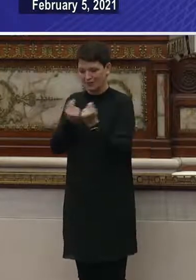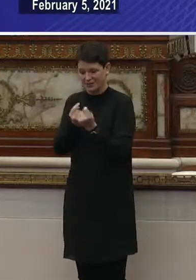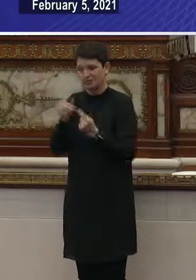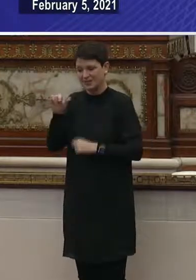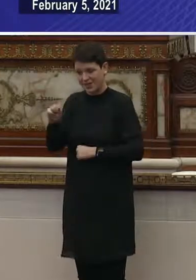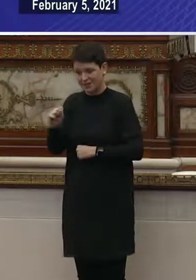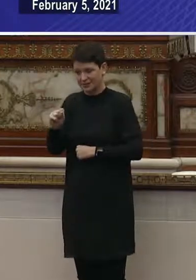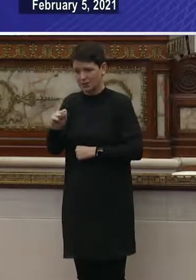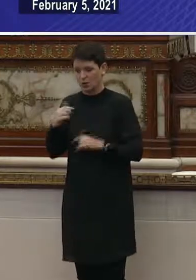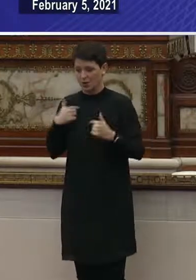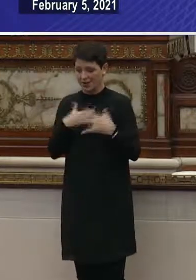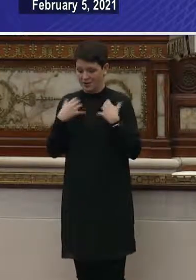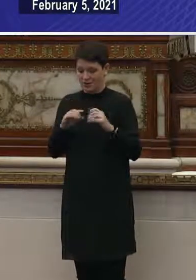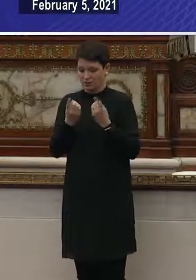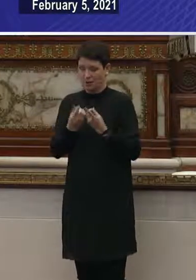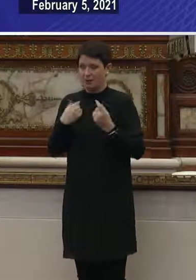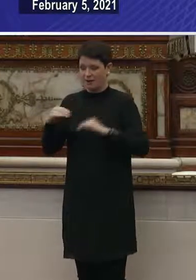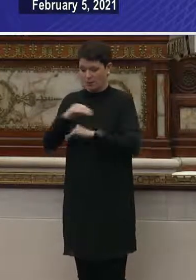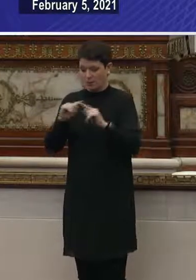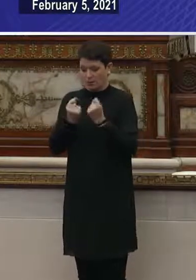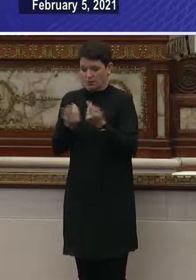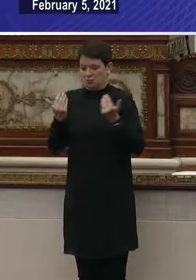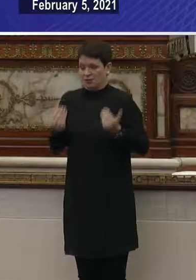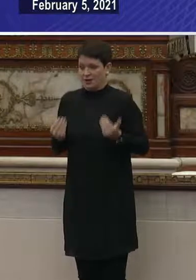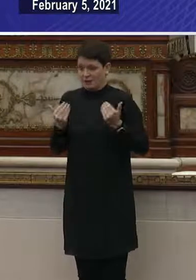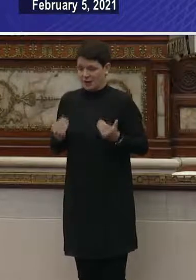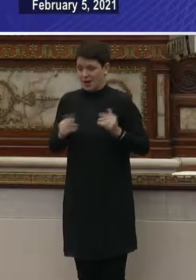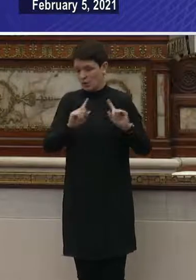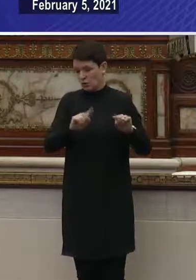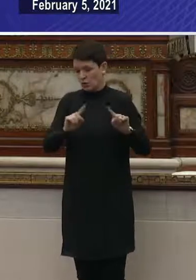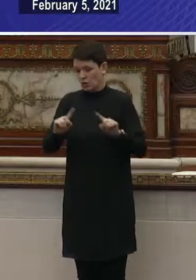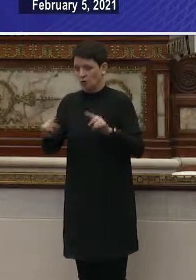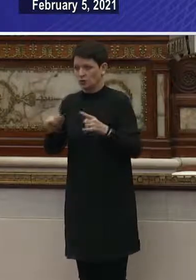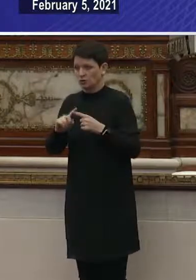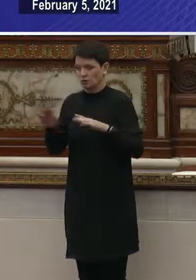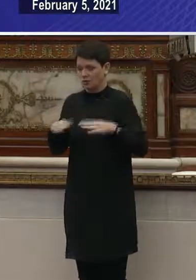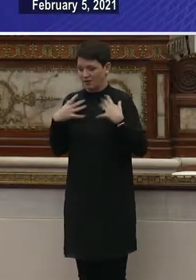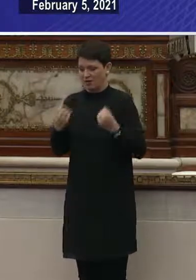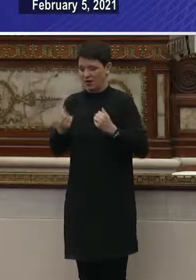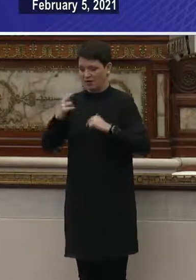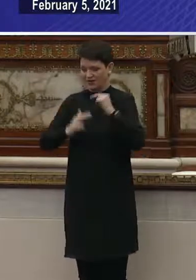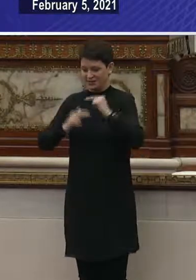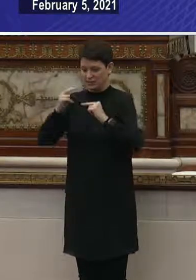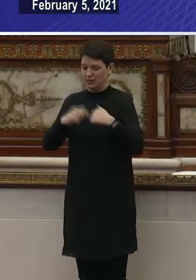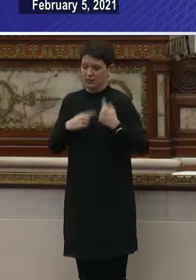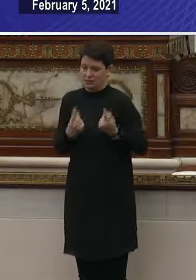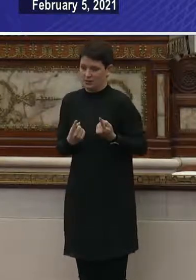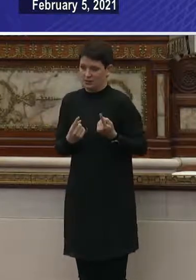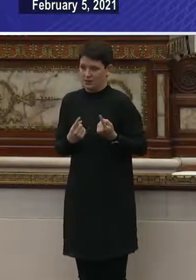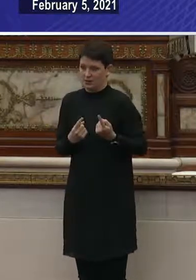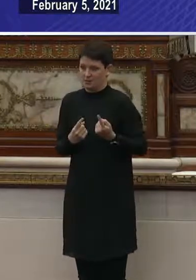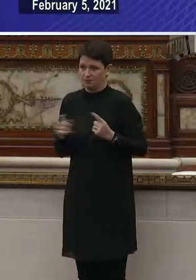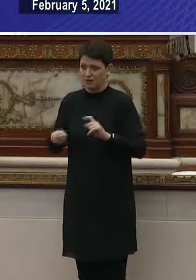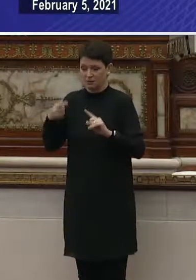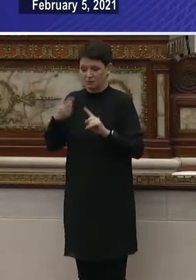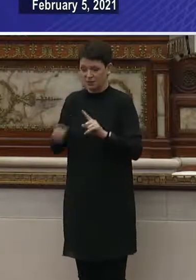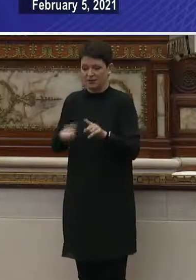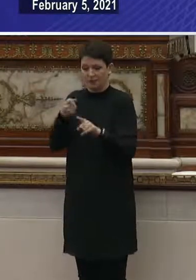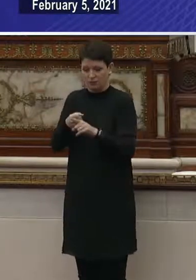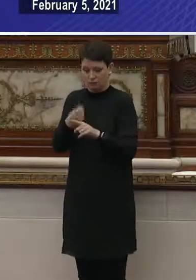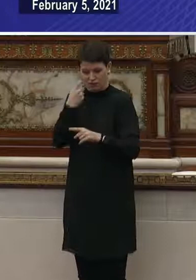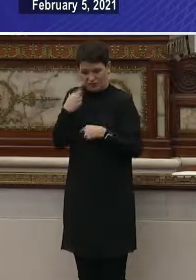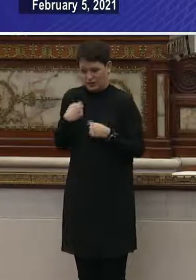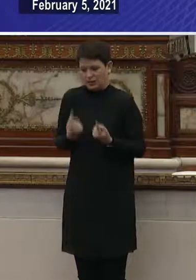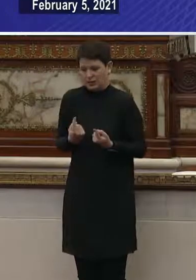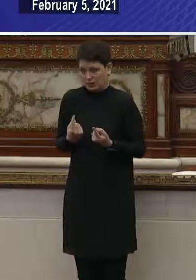We actually, the health department, have mobile teams right now going to behavioral health facilities, which have been particularly hard hit